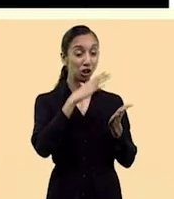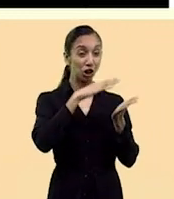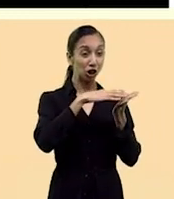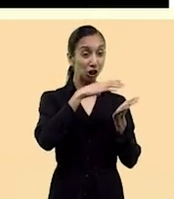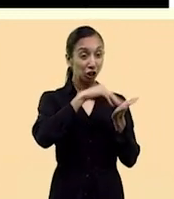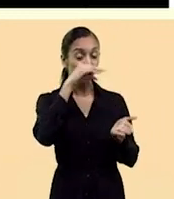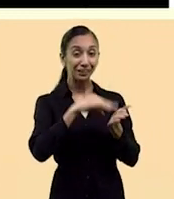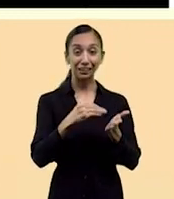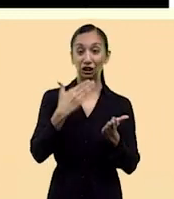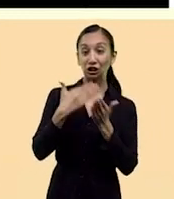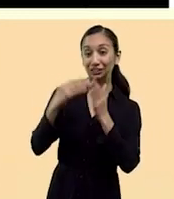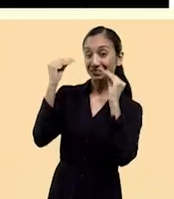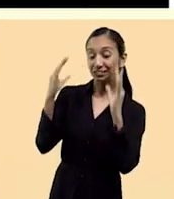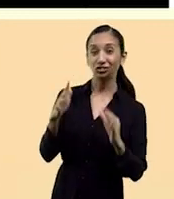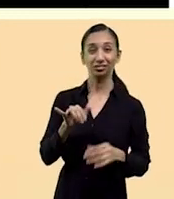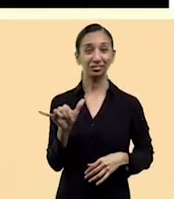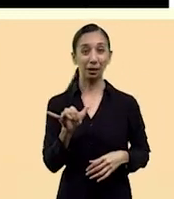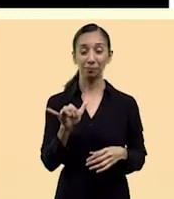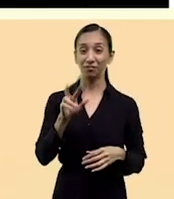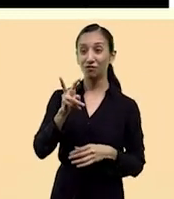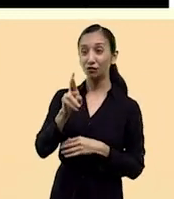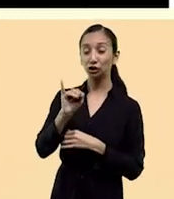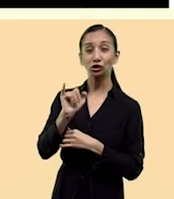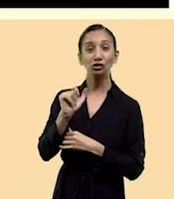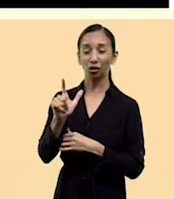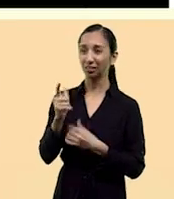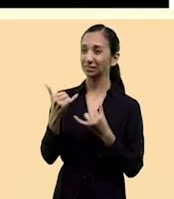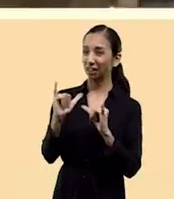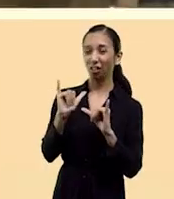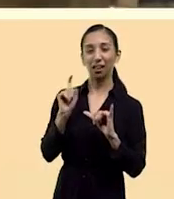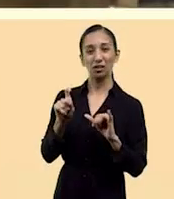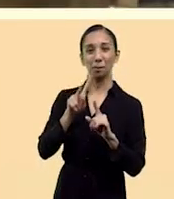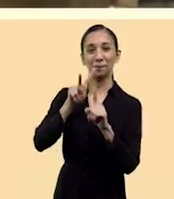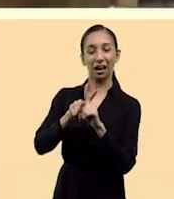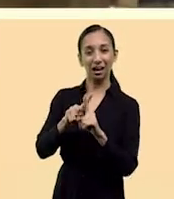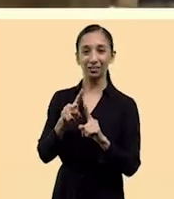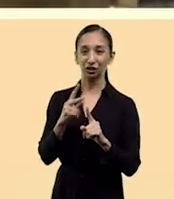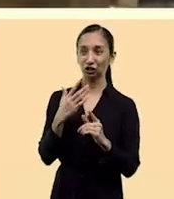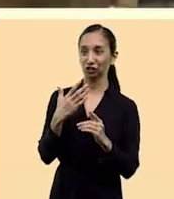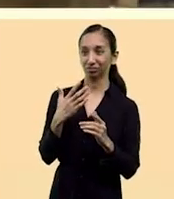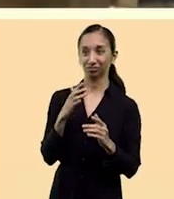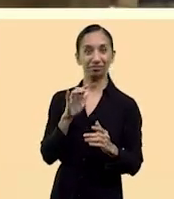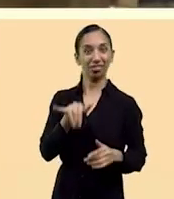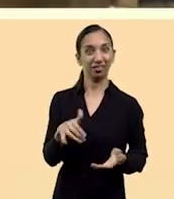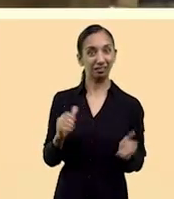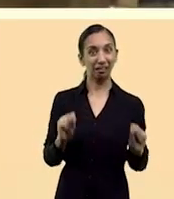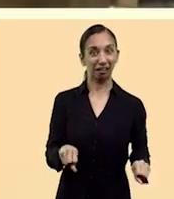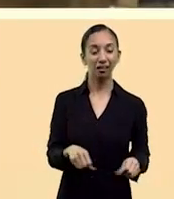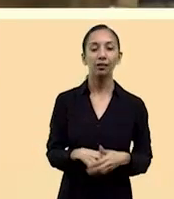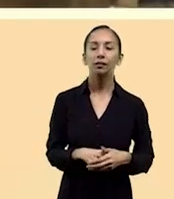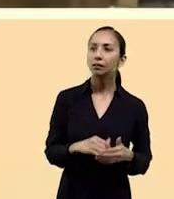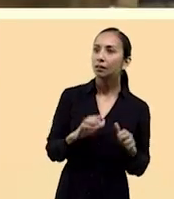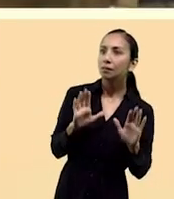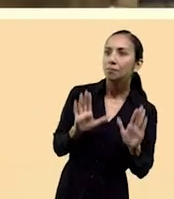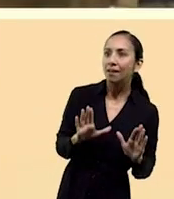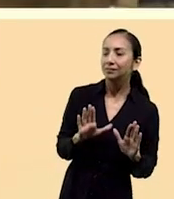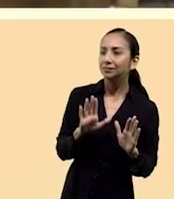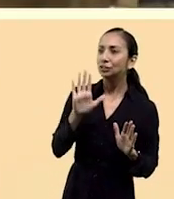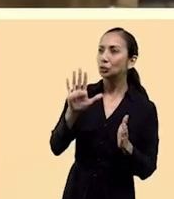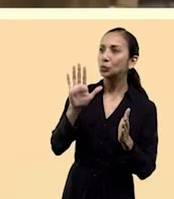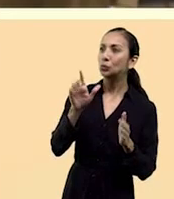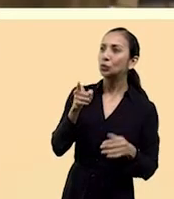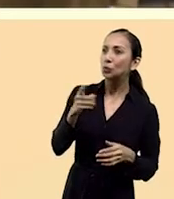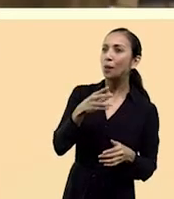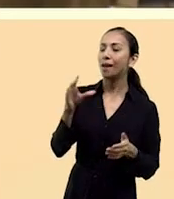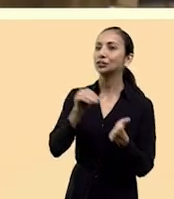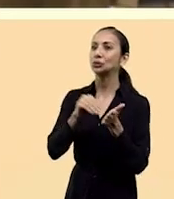the good learning and the good teaching, and even if it's virtual, all those things need to be in place. It's amazing to see you and your students making this much progress, but the holy